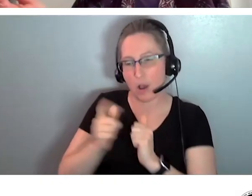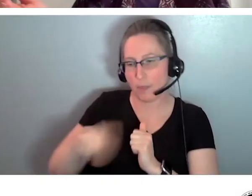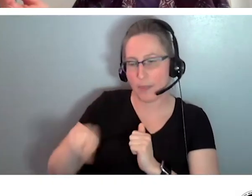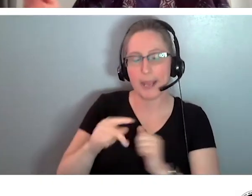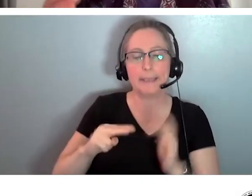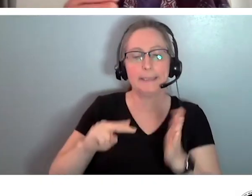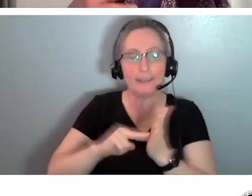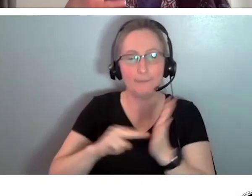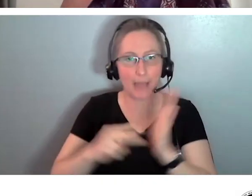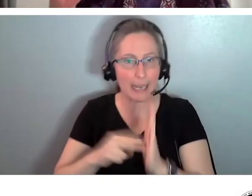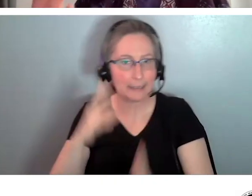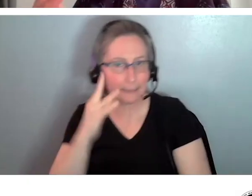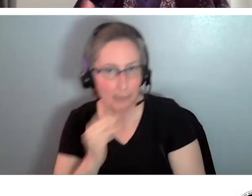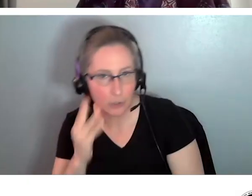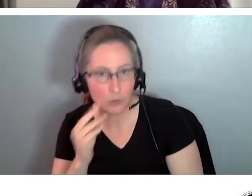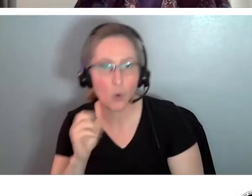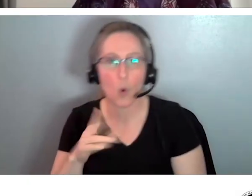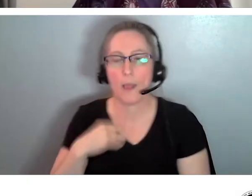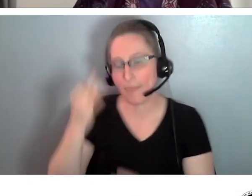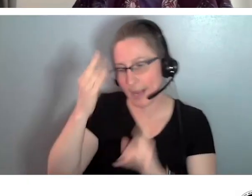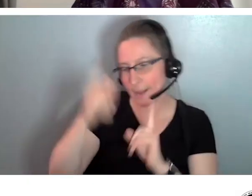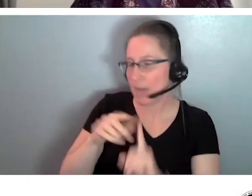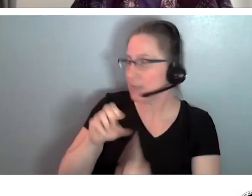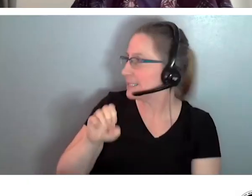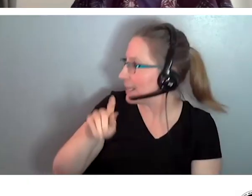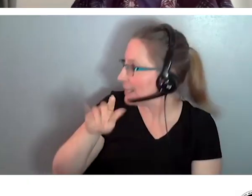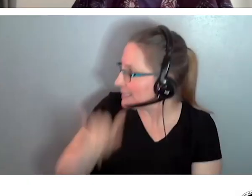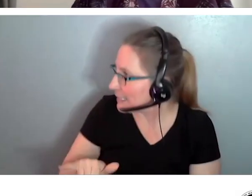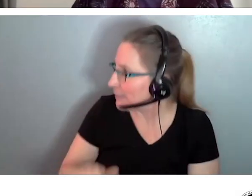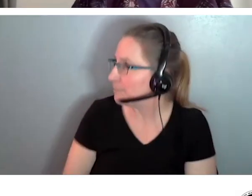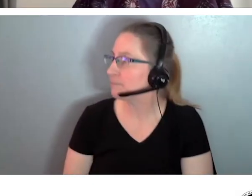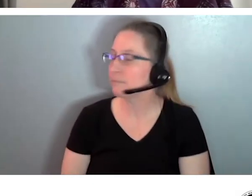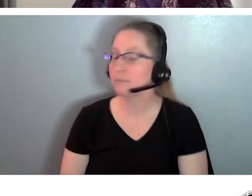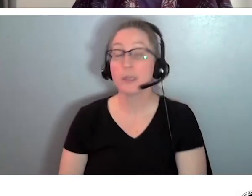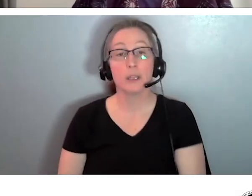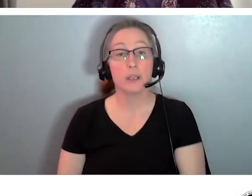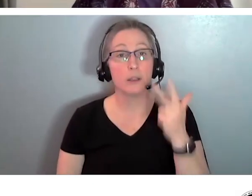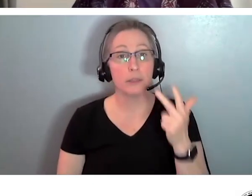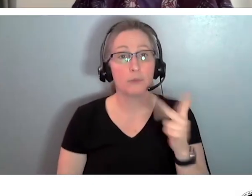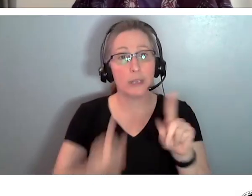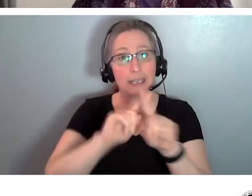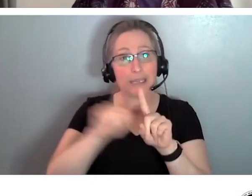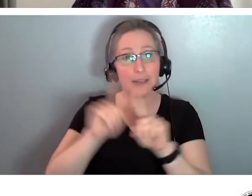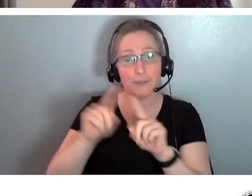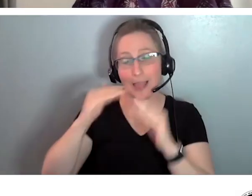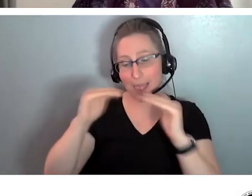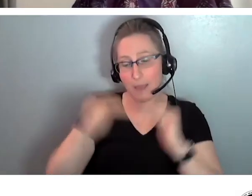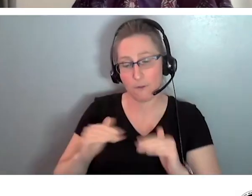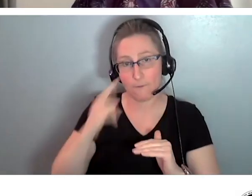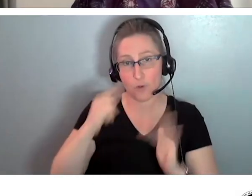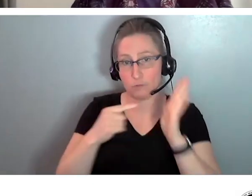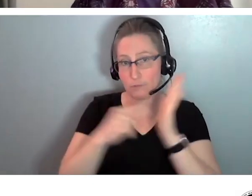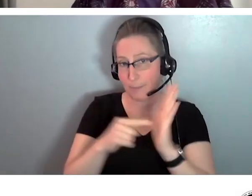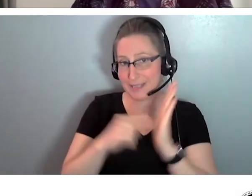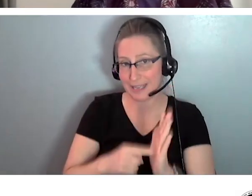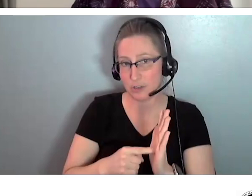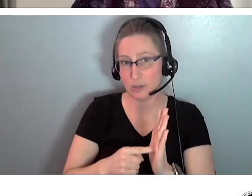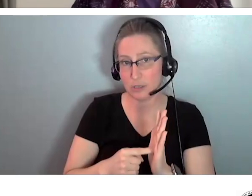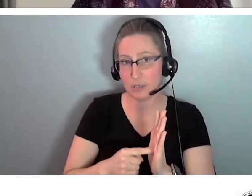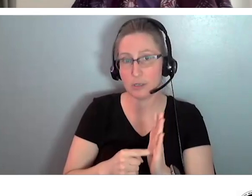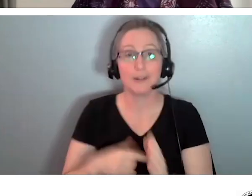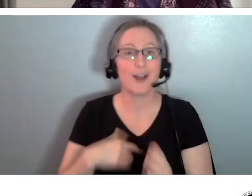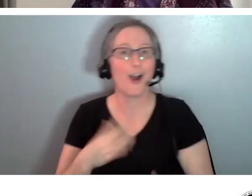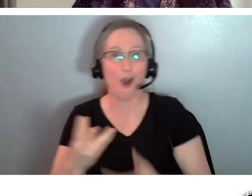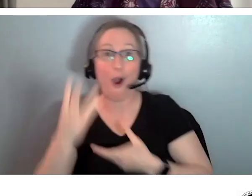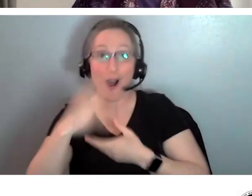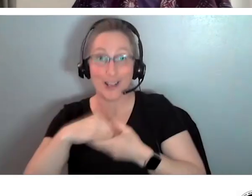define an experience. You're going to think about saliency. There are actually 3 levels of representations. Field of